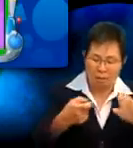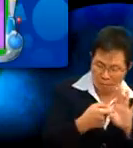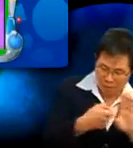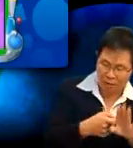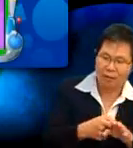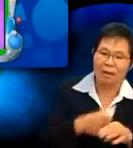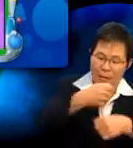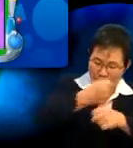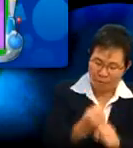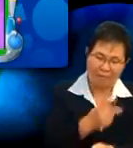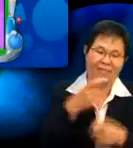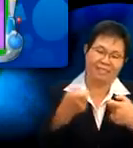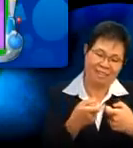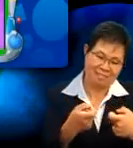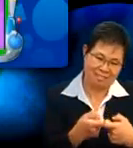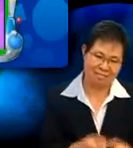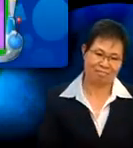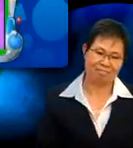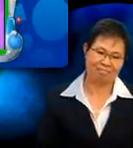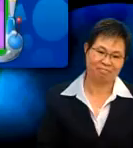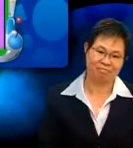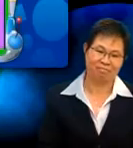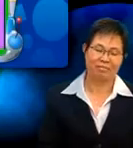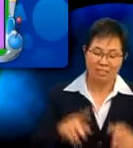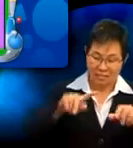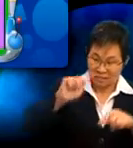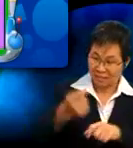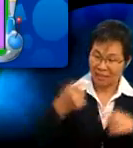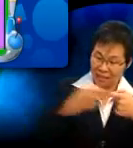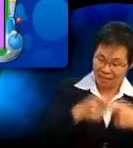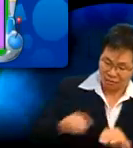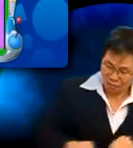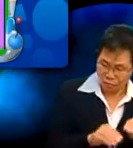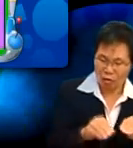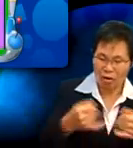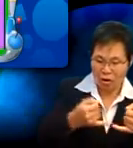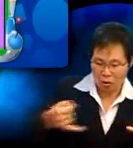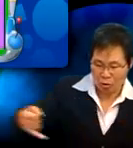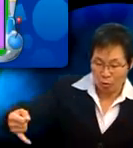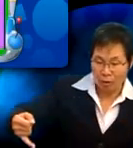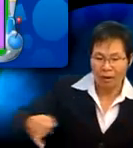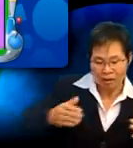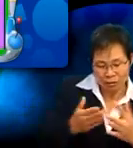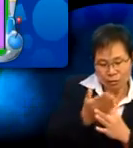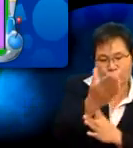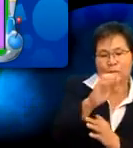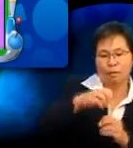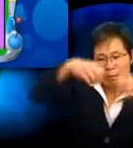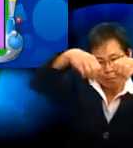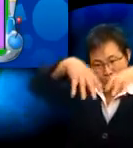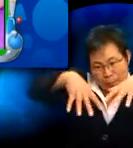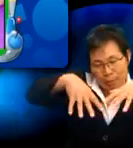The battery produces electricity. The electricity flows along the wires and through the